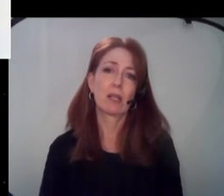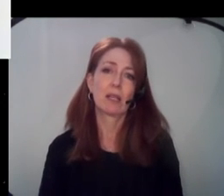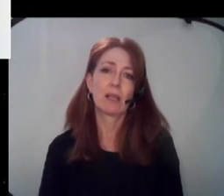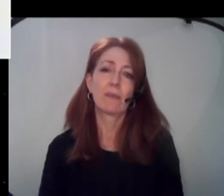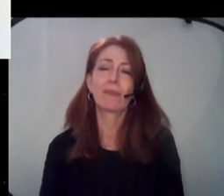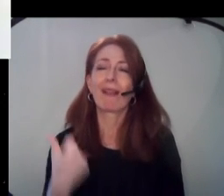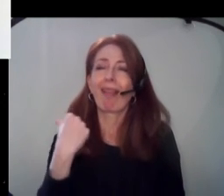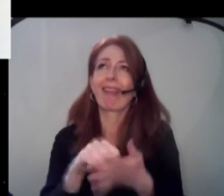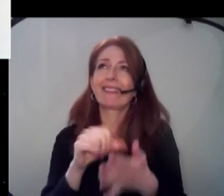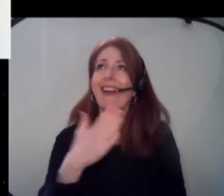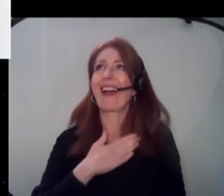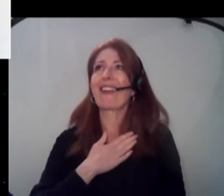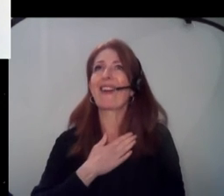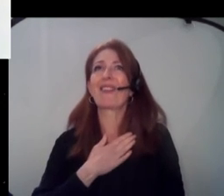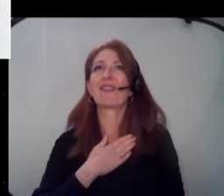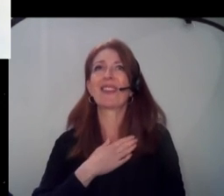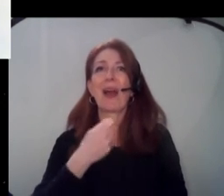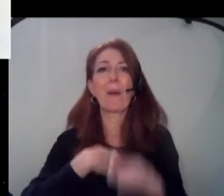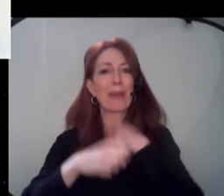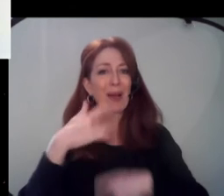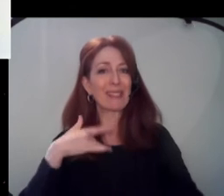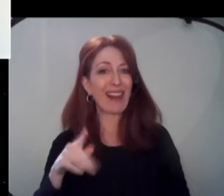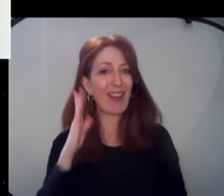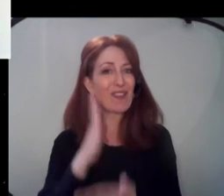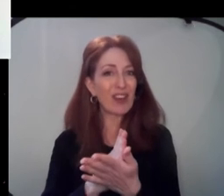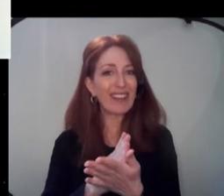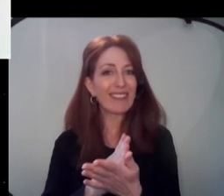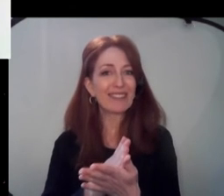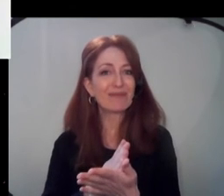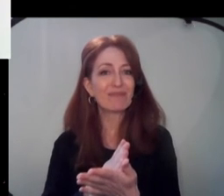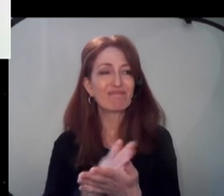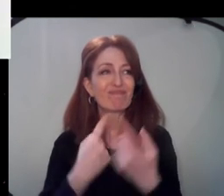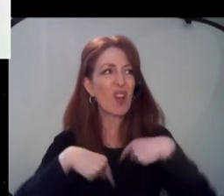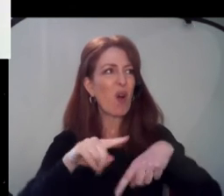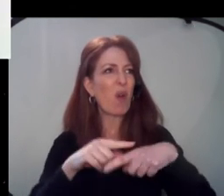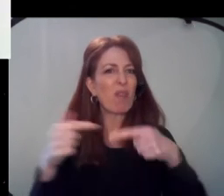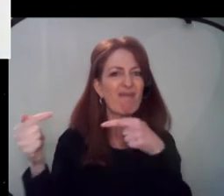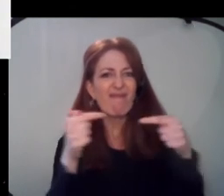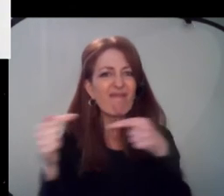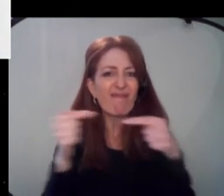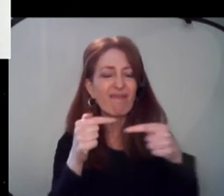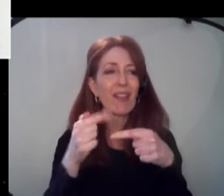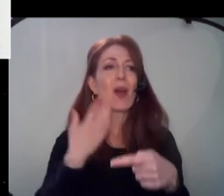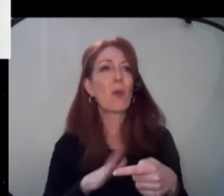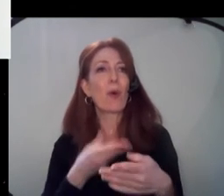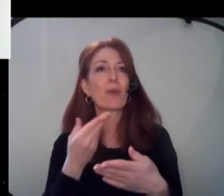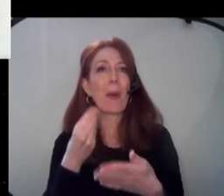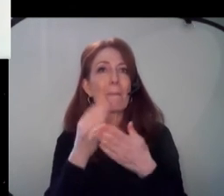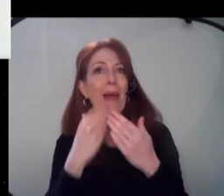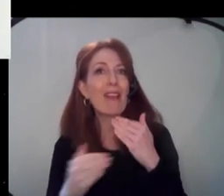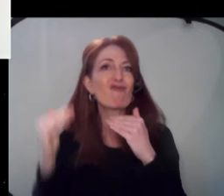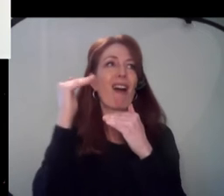life those sort of little tensions in the workplace, and everybody's not really getting on with each other. And somebody wants a pay rise and you're the boss and you're